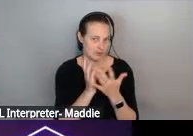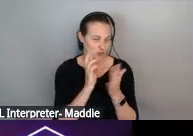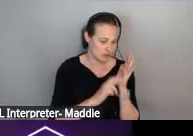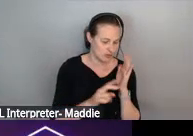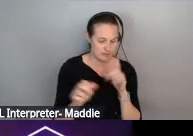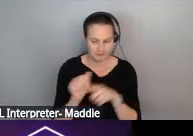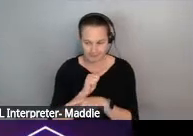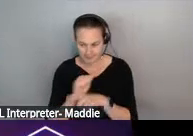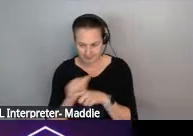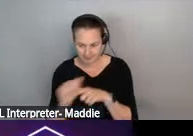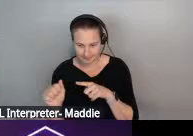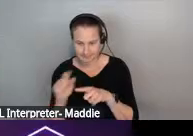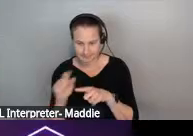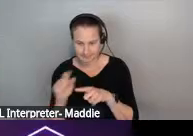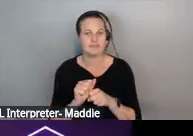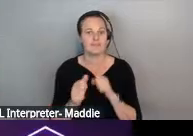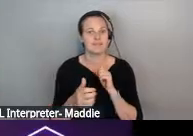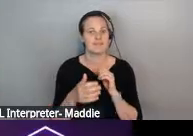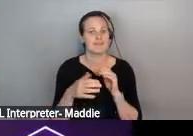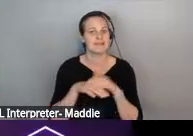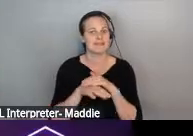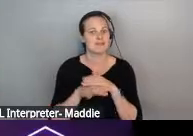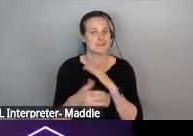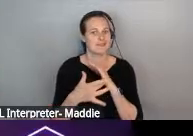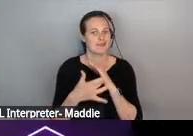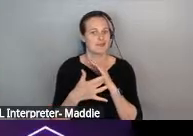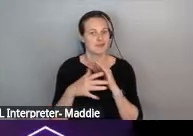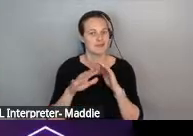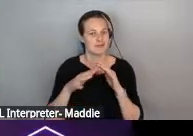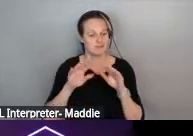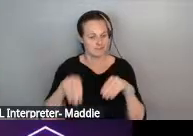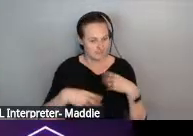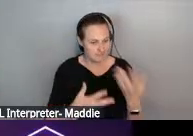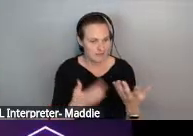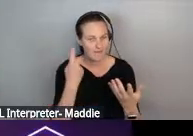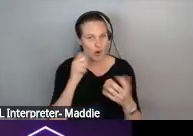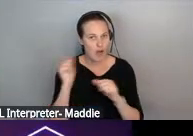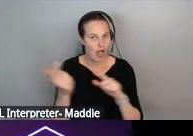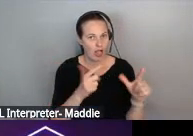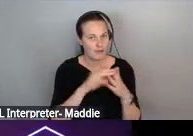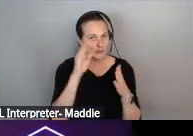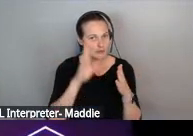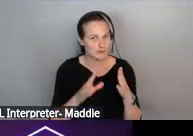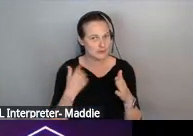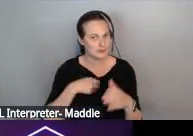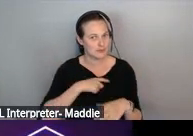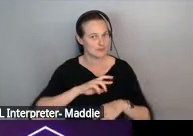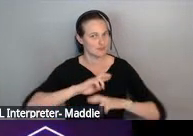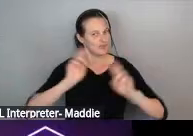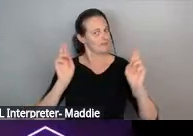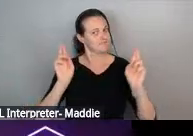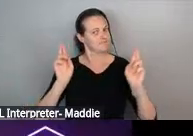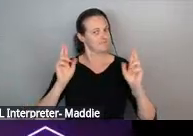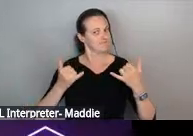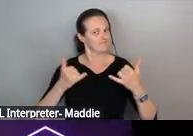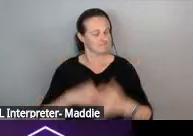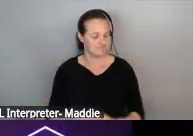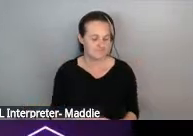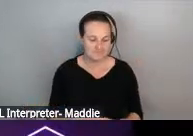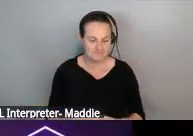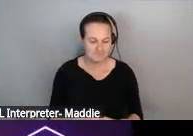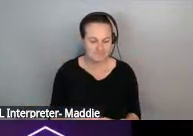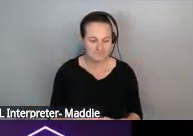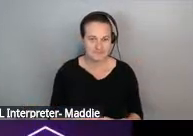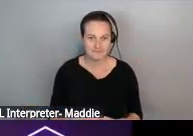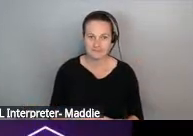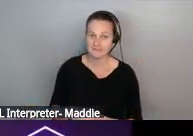Educational Technology Accessible for All Students. We are now live and ready to begin. All right,